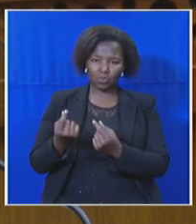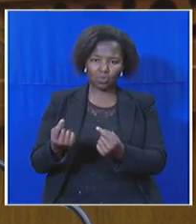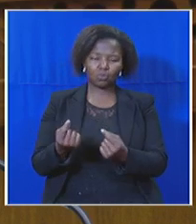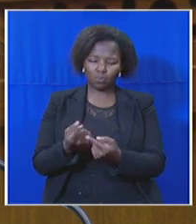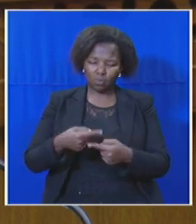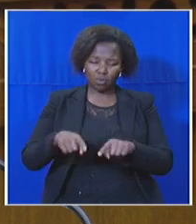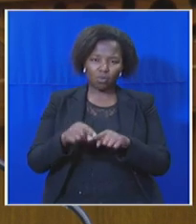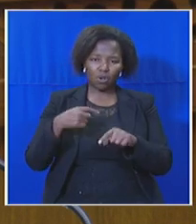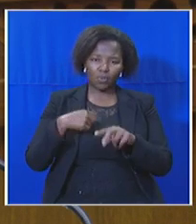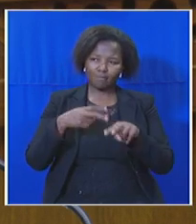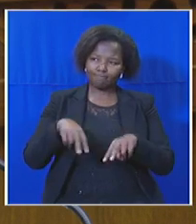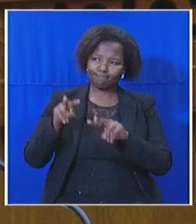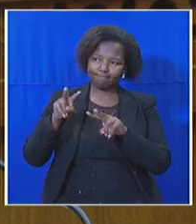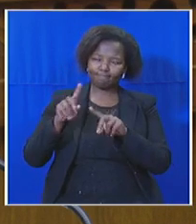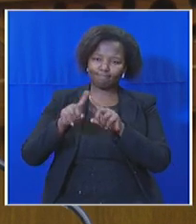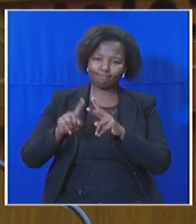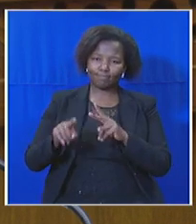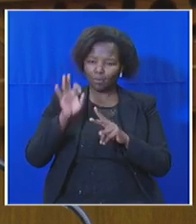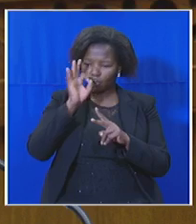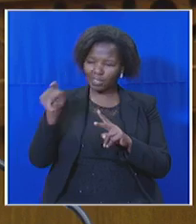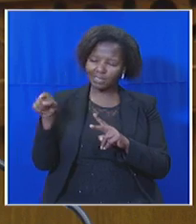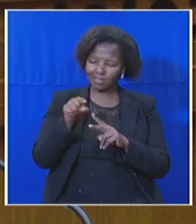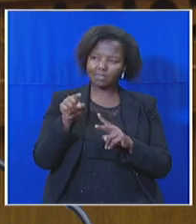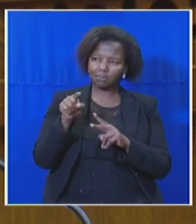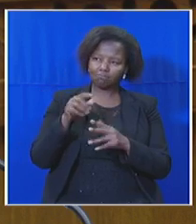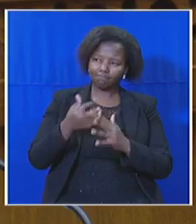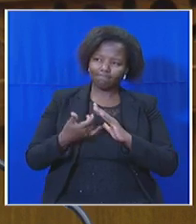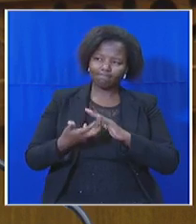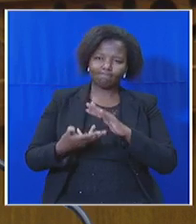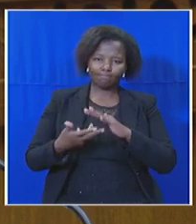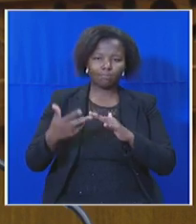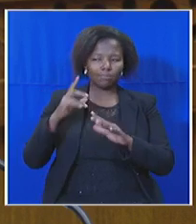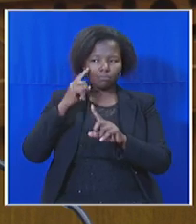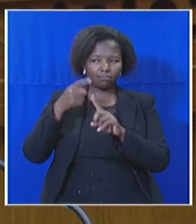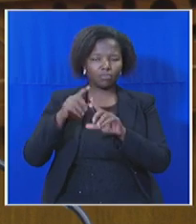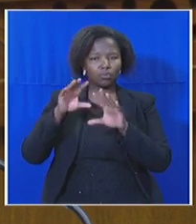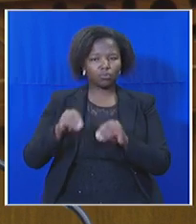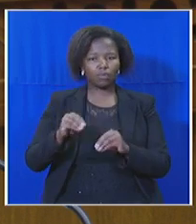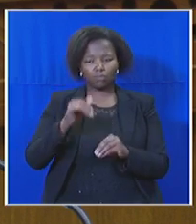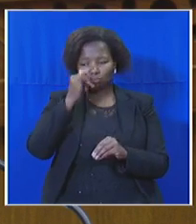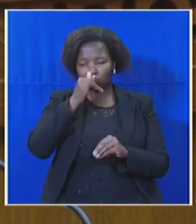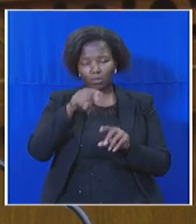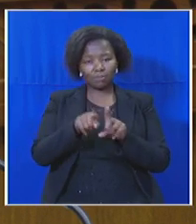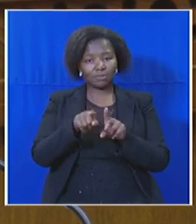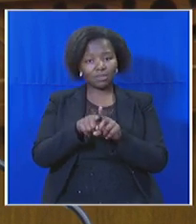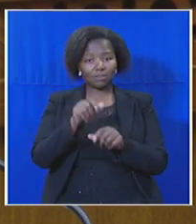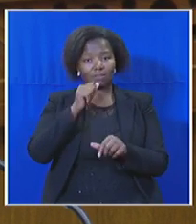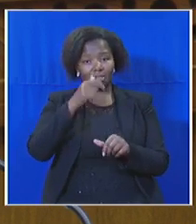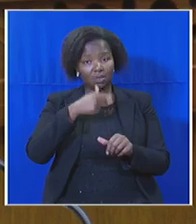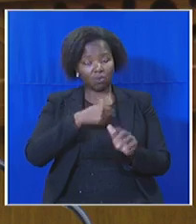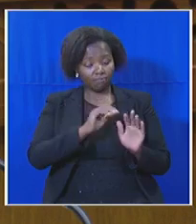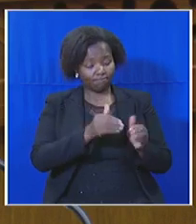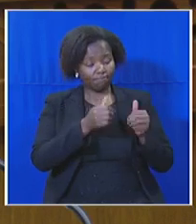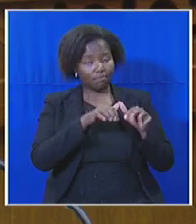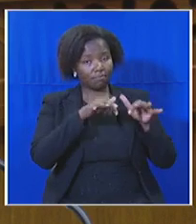inspiration within the ranks of our fearless fighters against crime, communicating the message that in defense of our people and